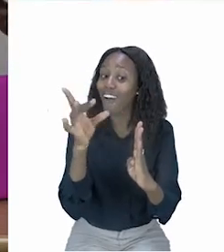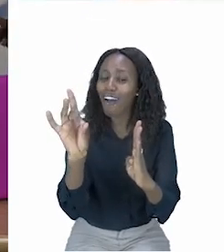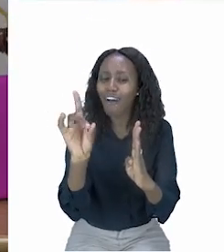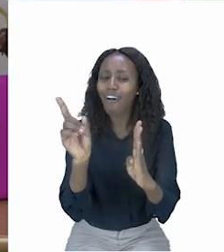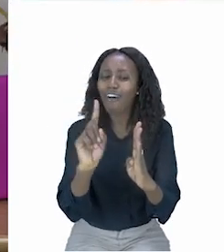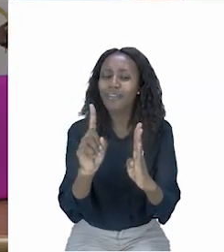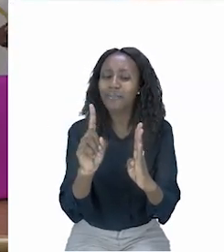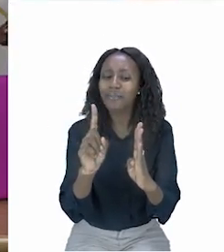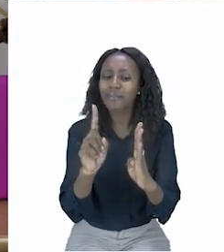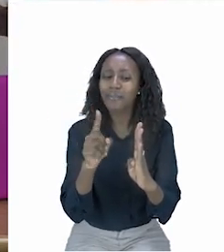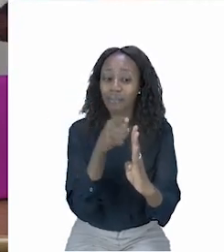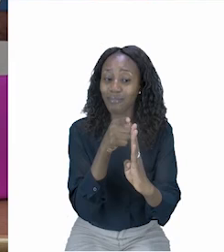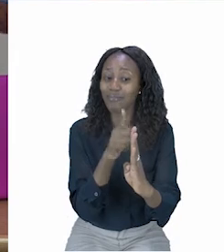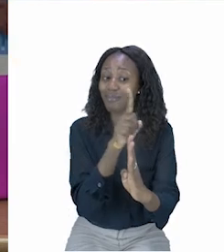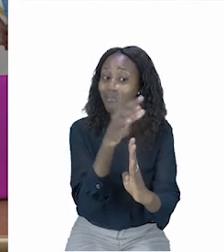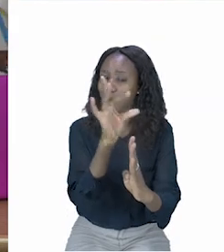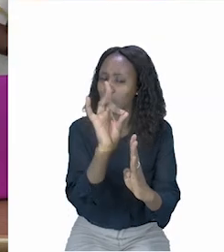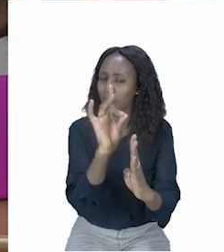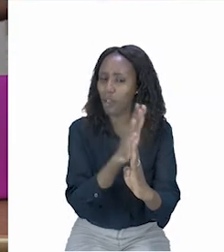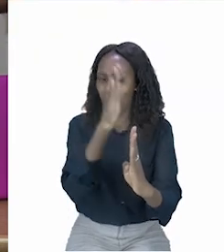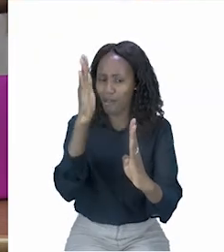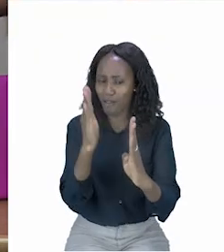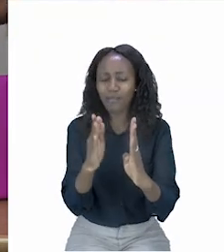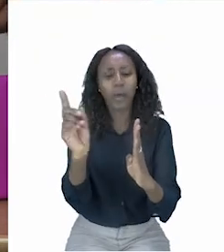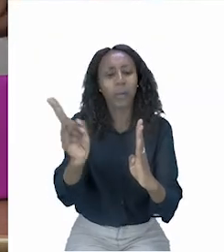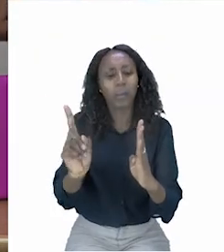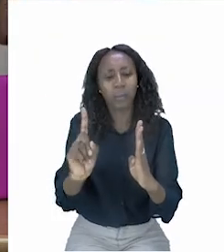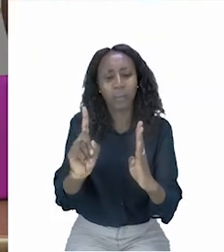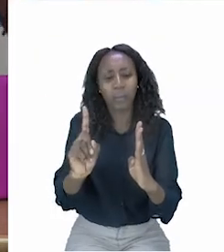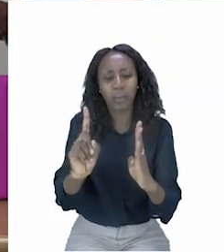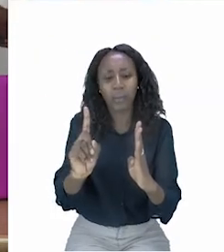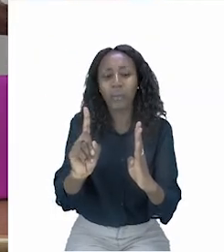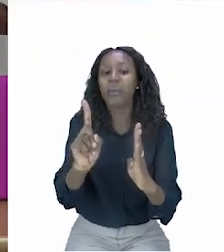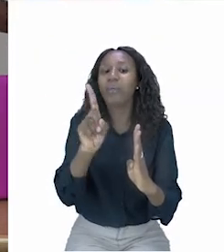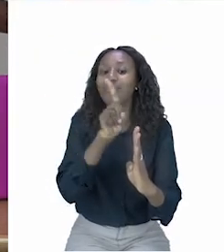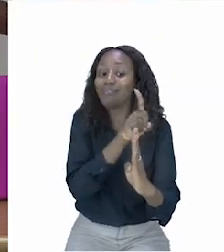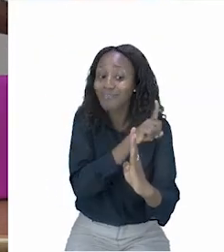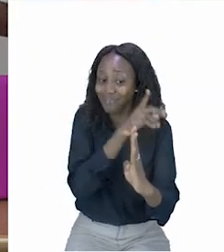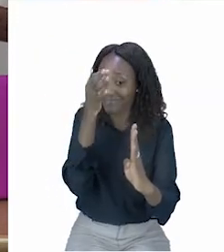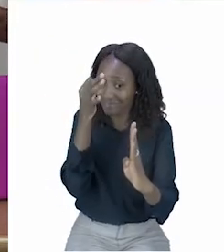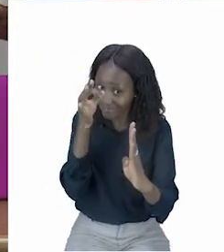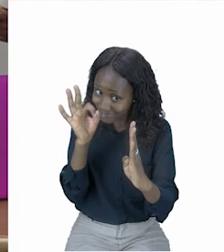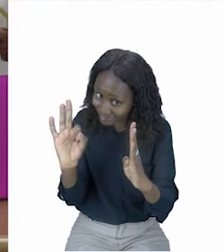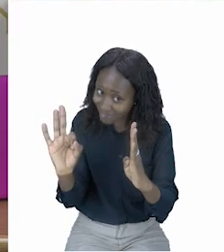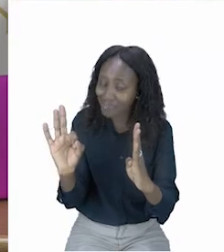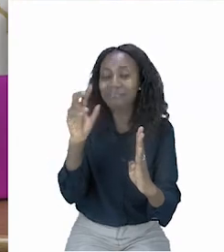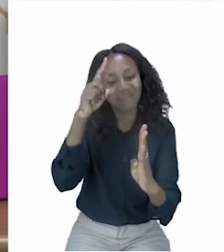18? We would say the number that's standing behind 18 is